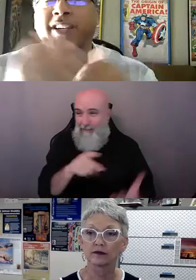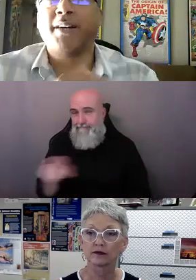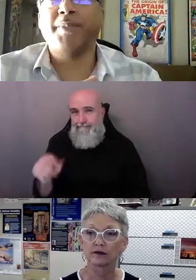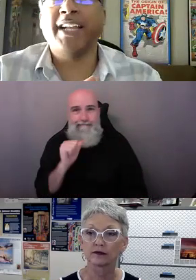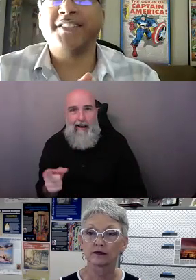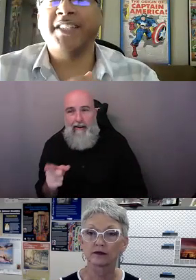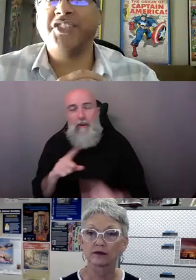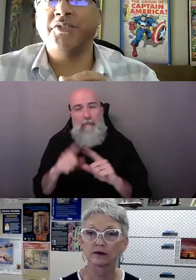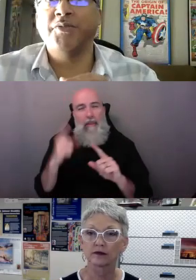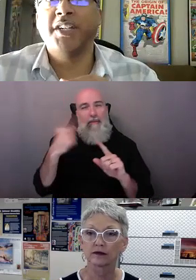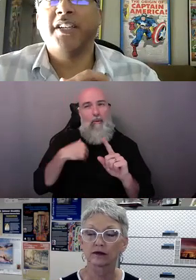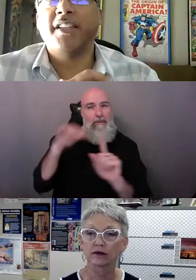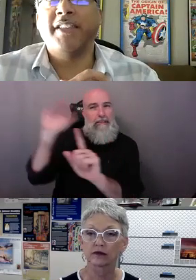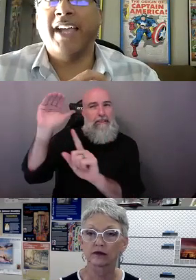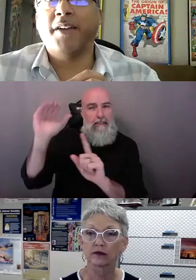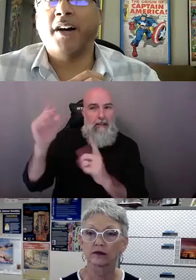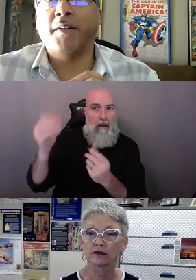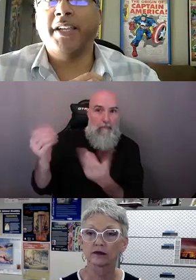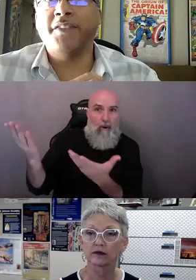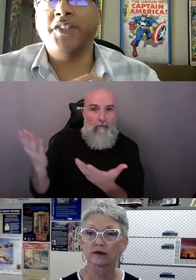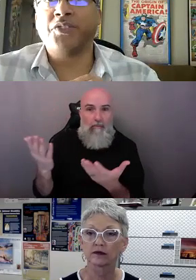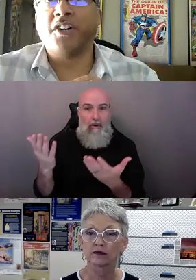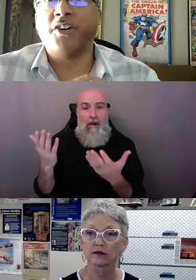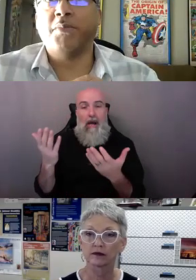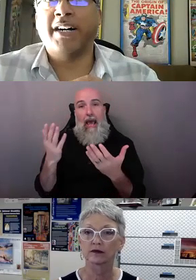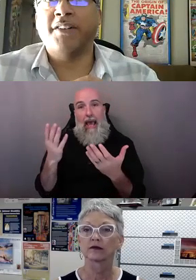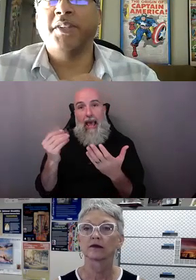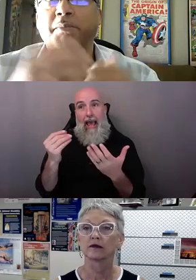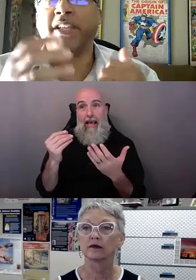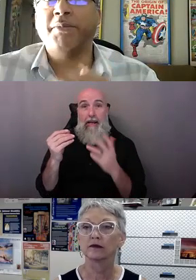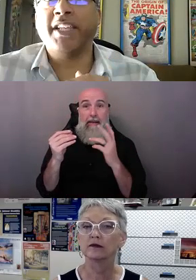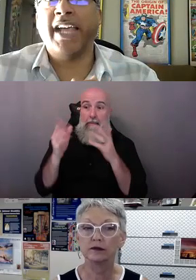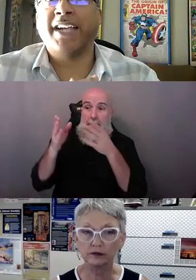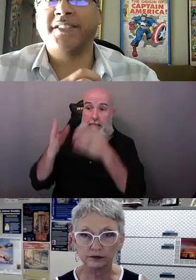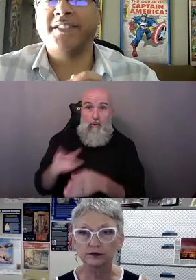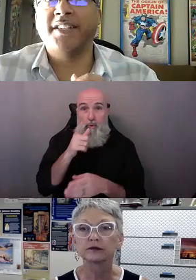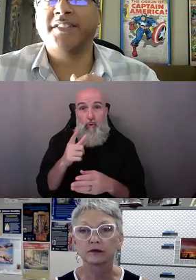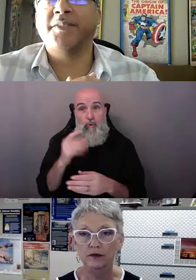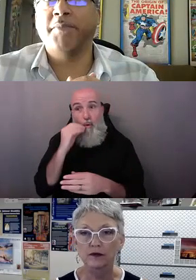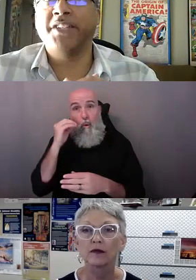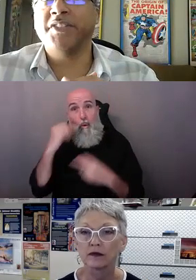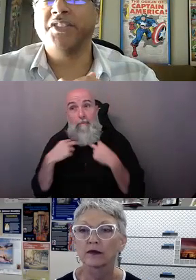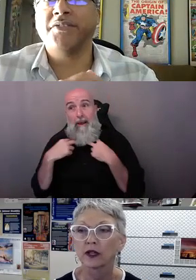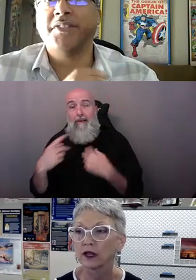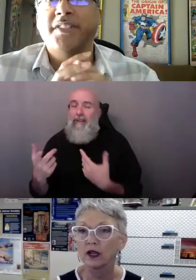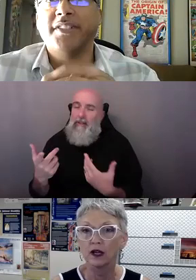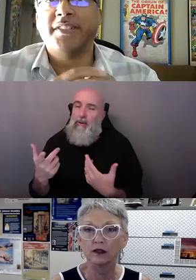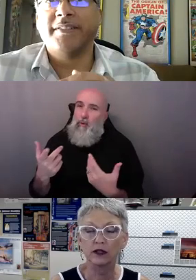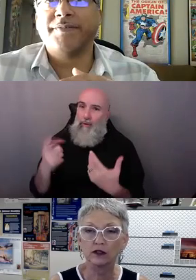we've brought up, and that is an issue that individuals are homebound being able to get access to tests. It's a major